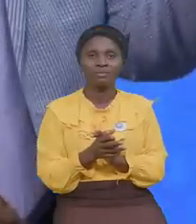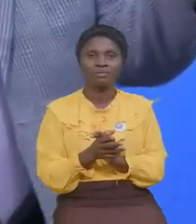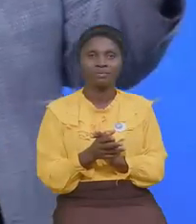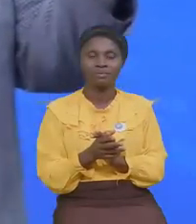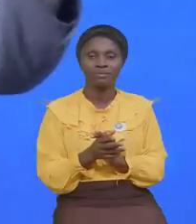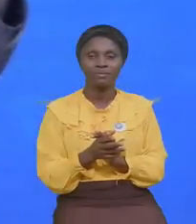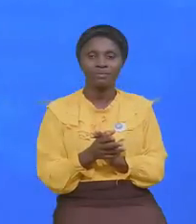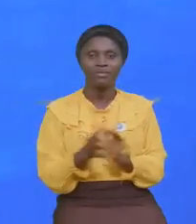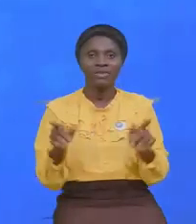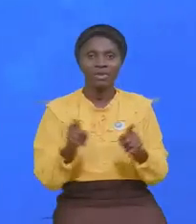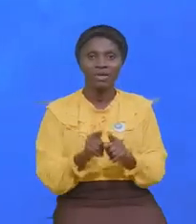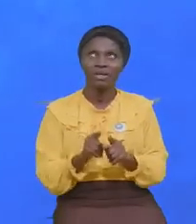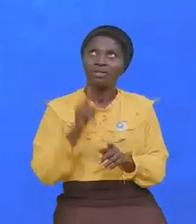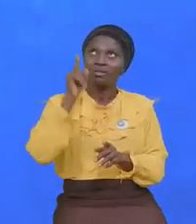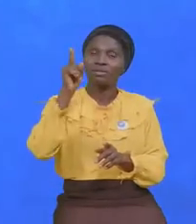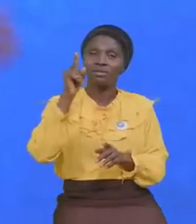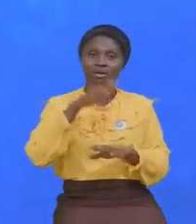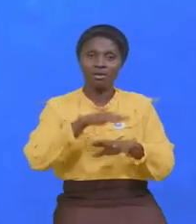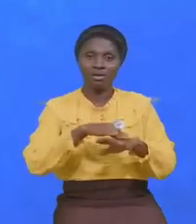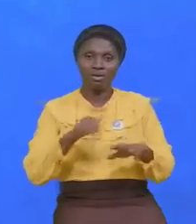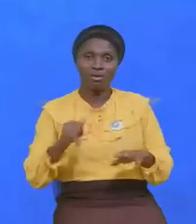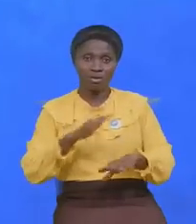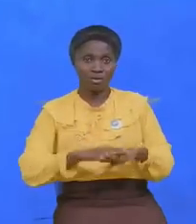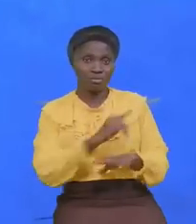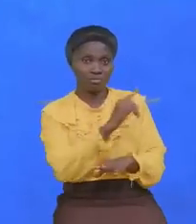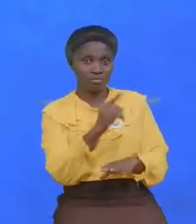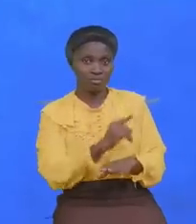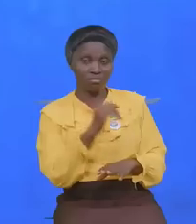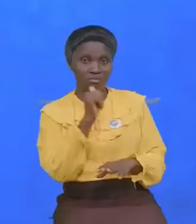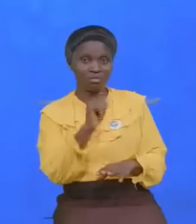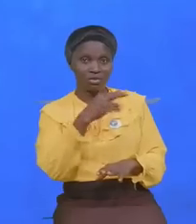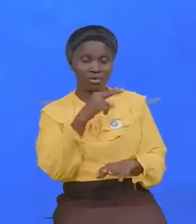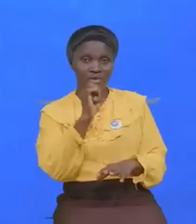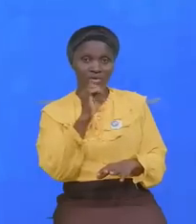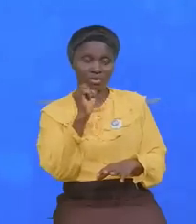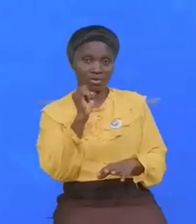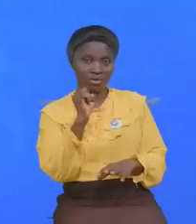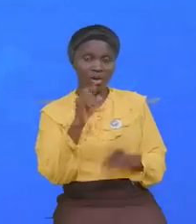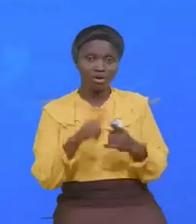And as he called on Zacchaeus to make it and come down,